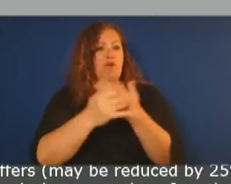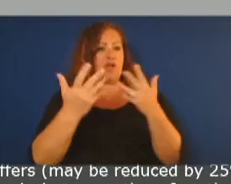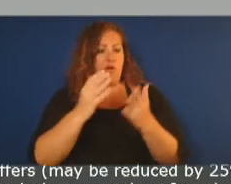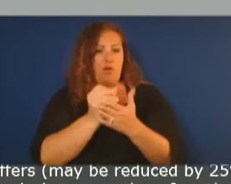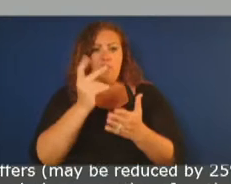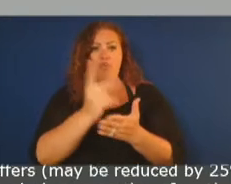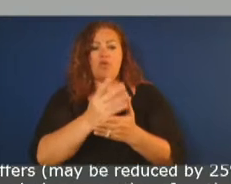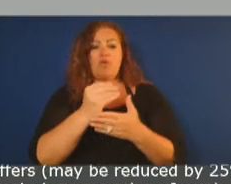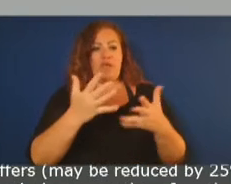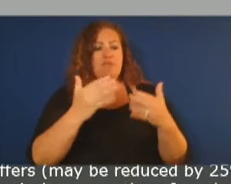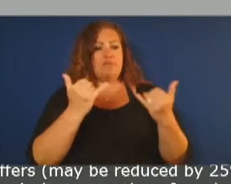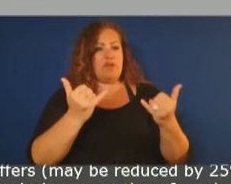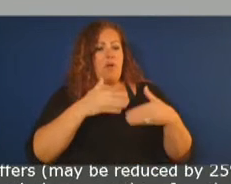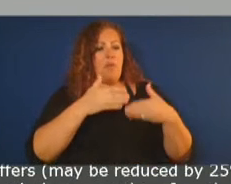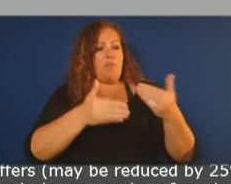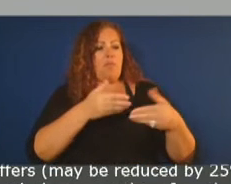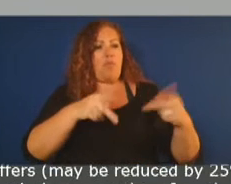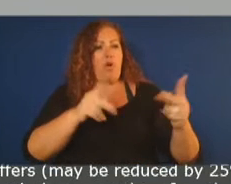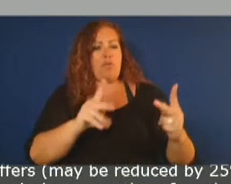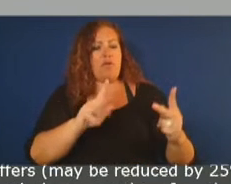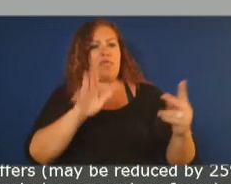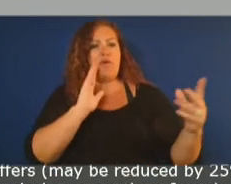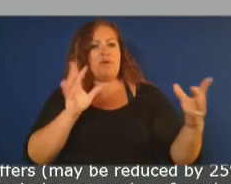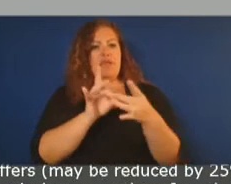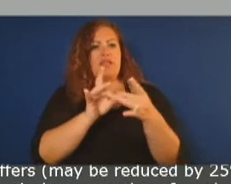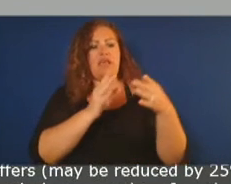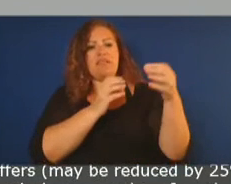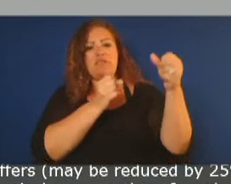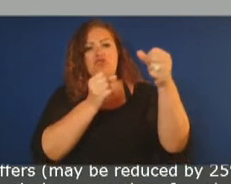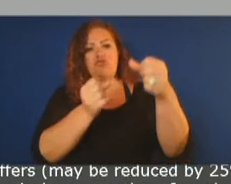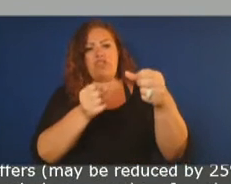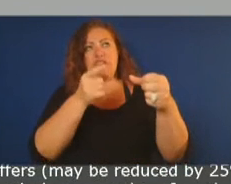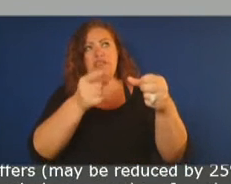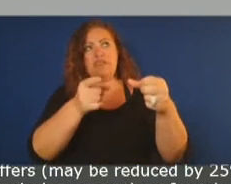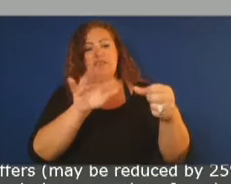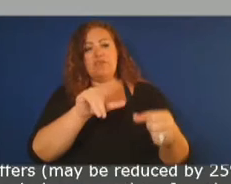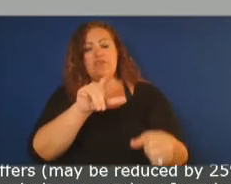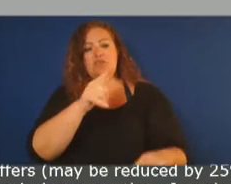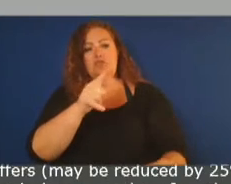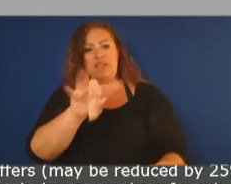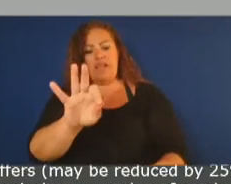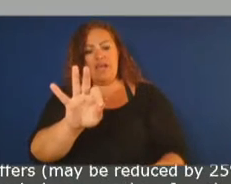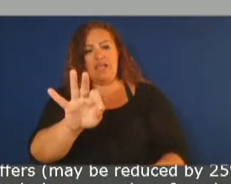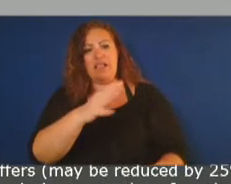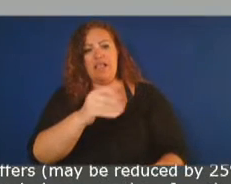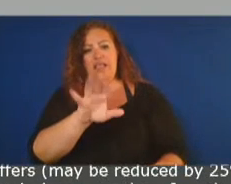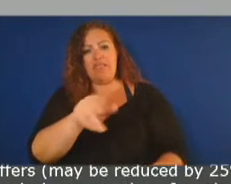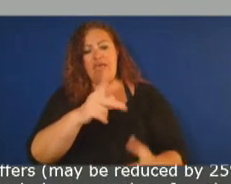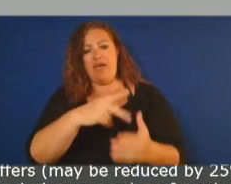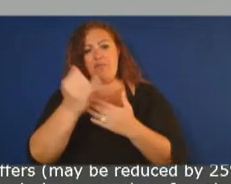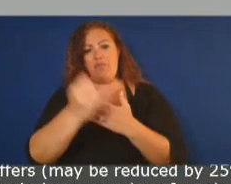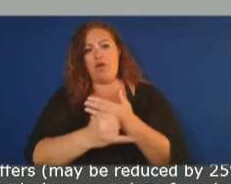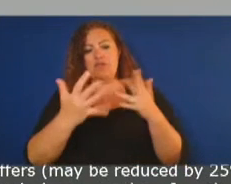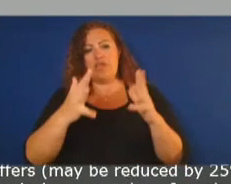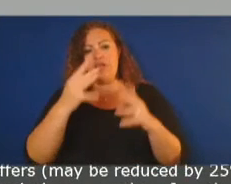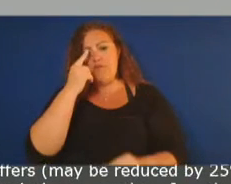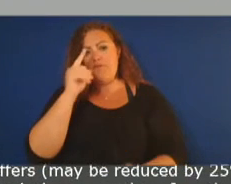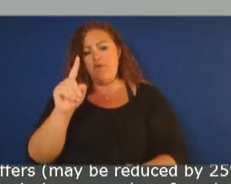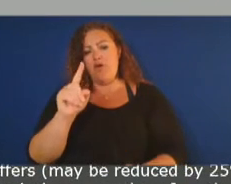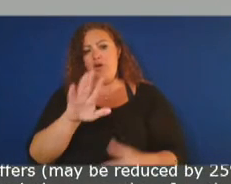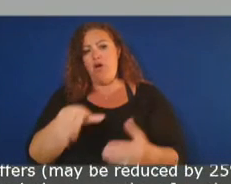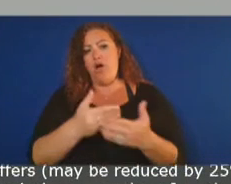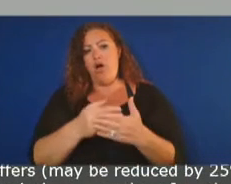permitting uh that would connect the street Network all the way back up to 29 uh and that project was for uh all multif family